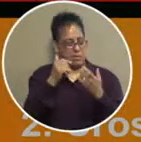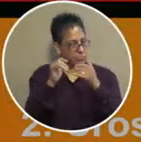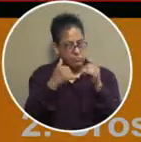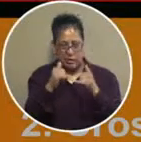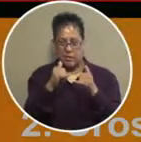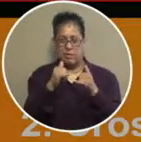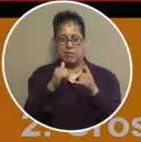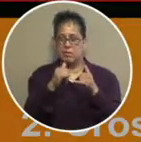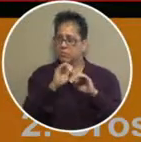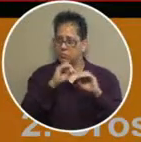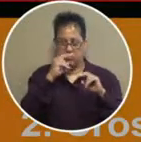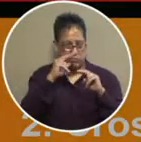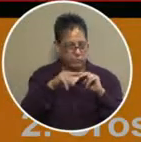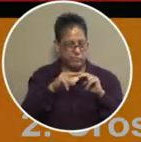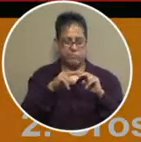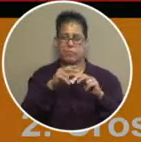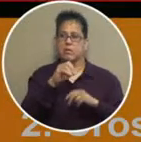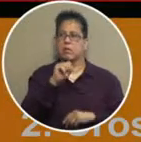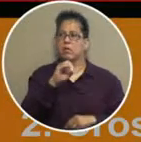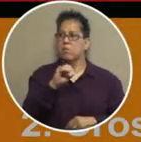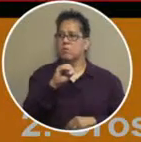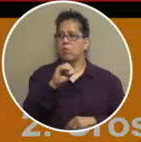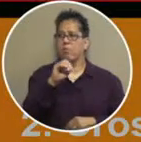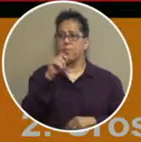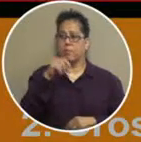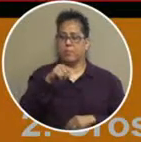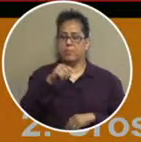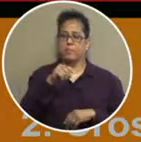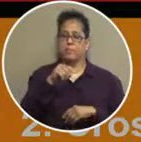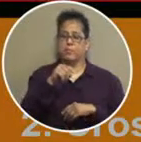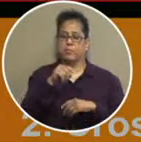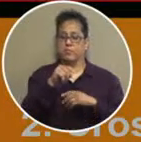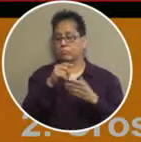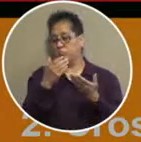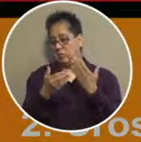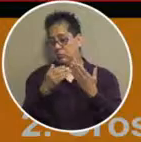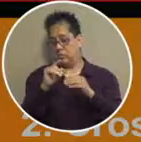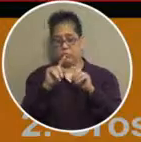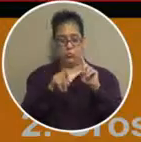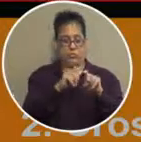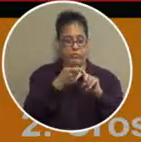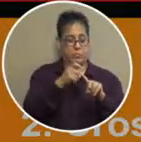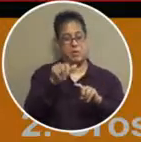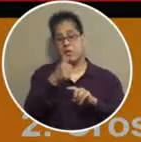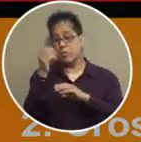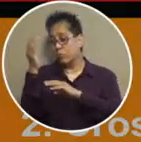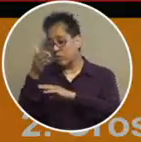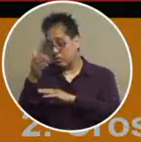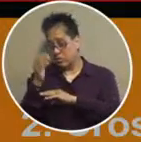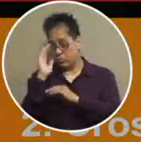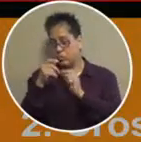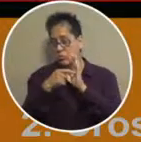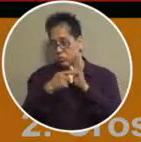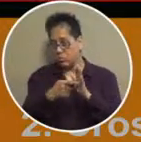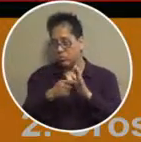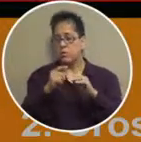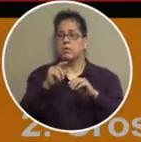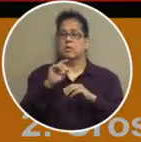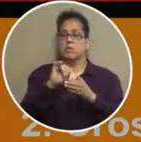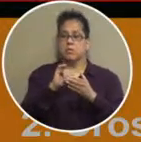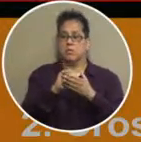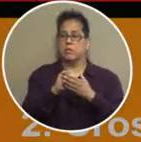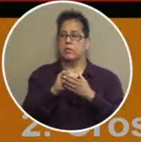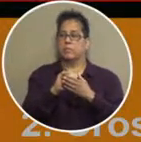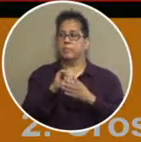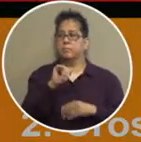y'all can probably already tell. So the questions may be answered through other presentations that will show y'all the level and the